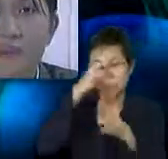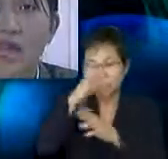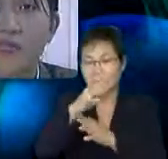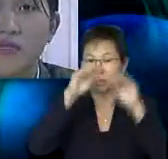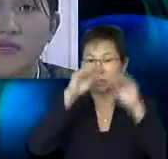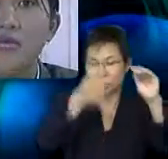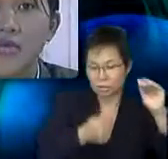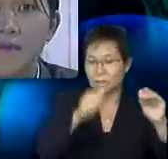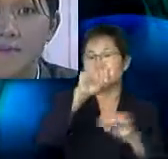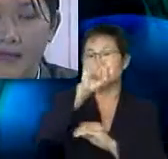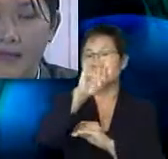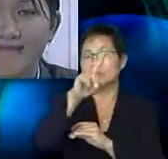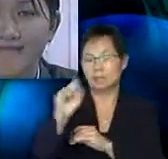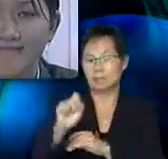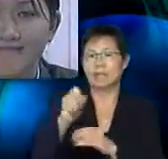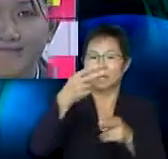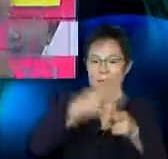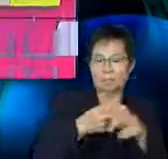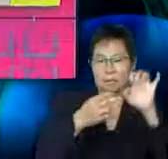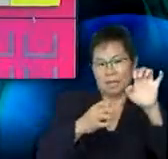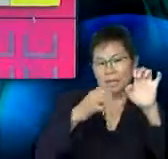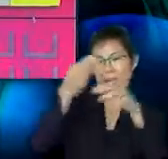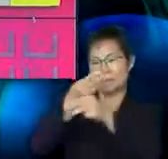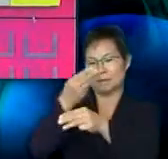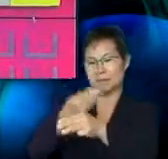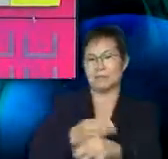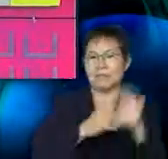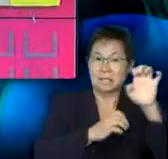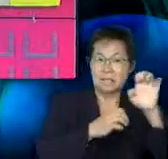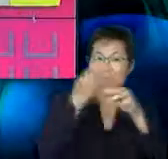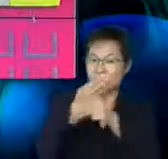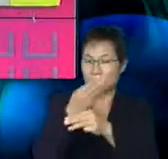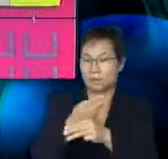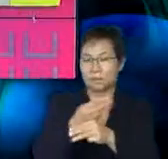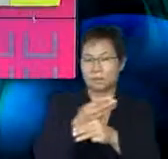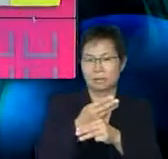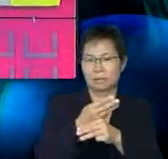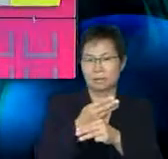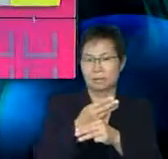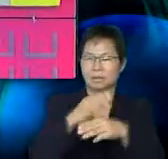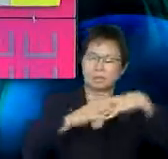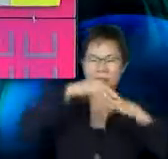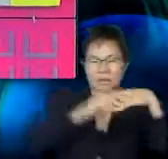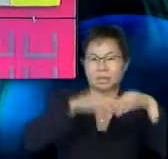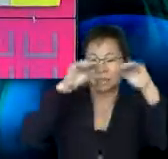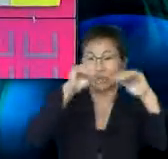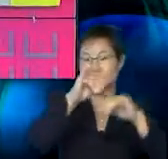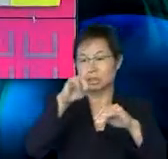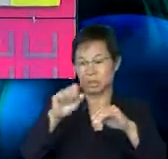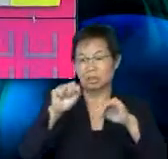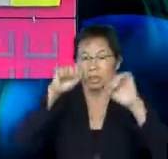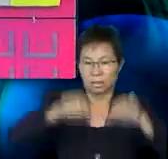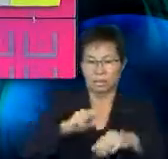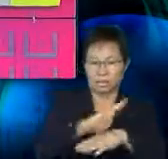I have named EMaths. EMaths is a versatile teaching aid which can be used